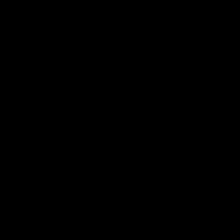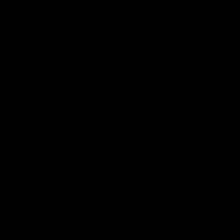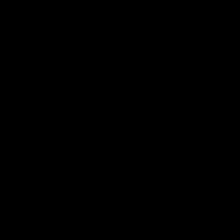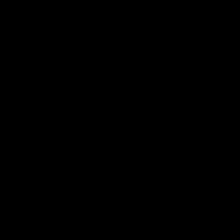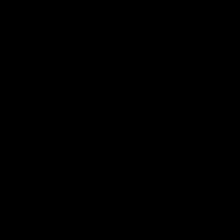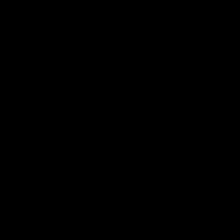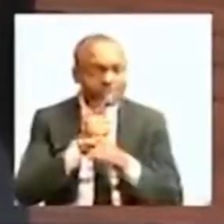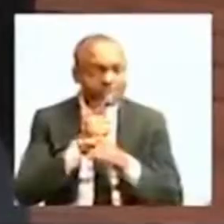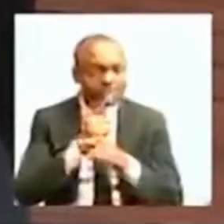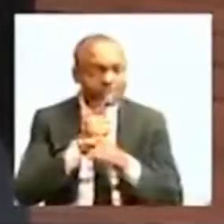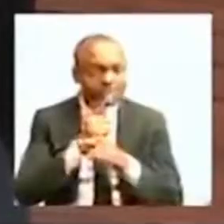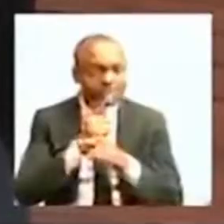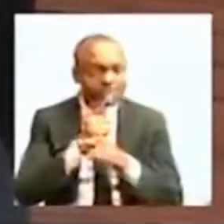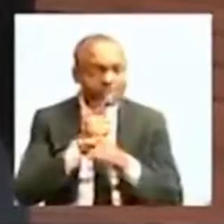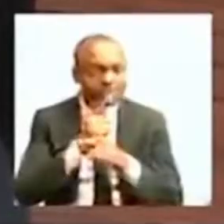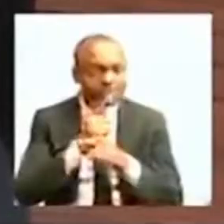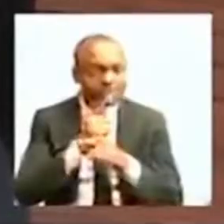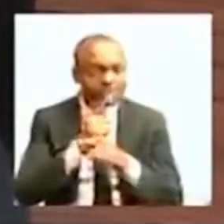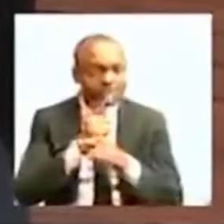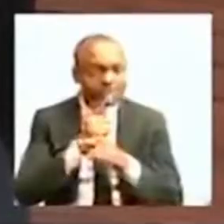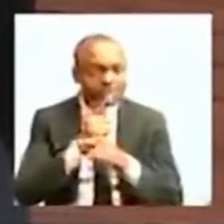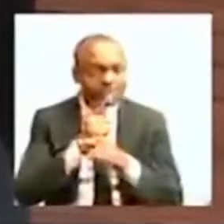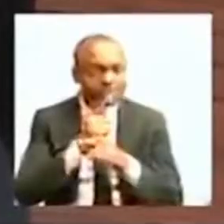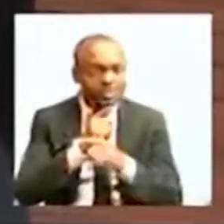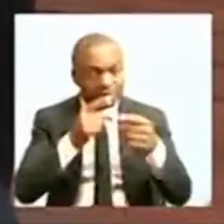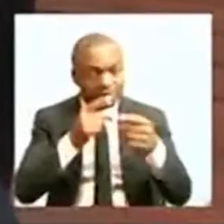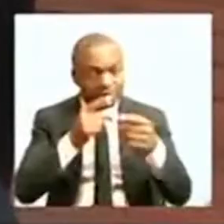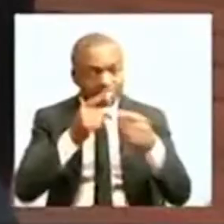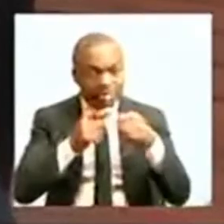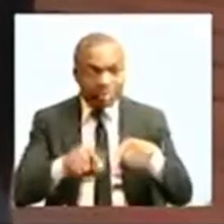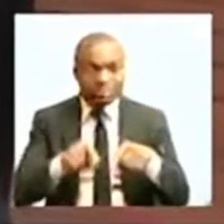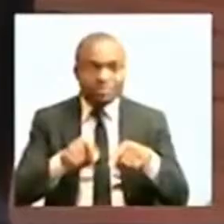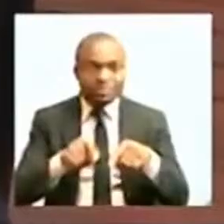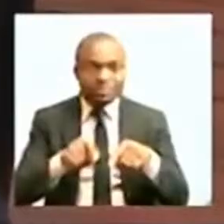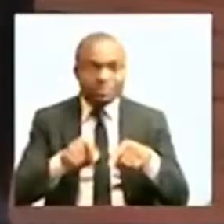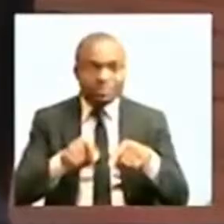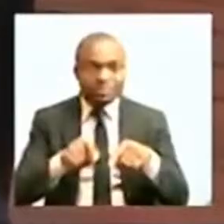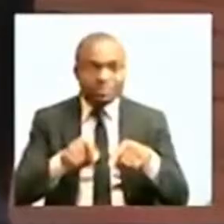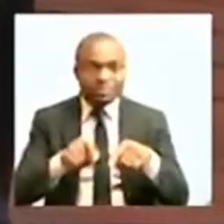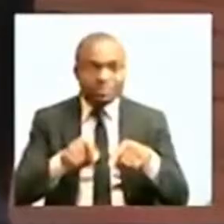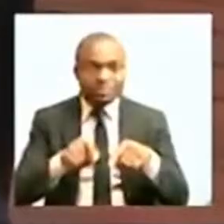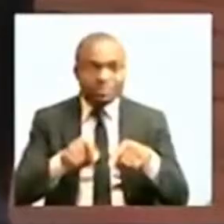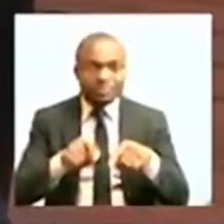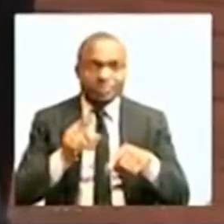issues. This is happening. I thought maybe